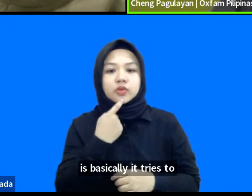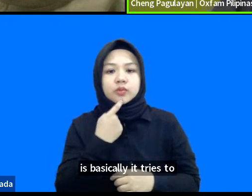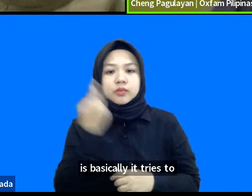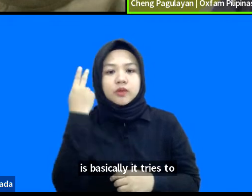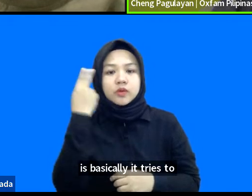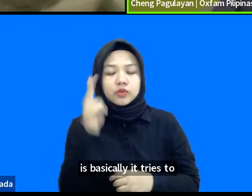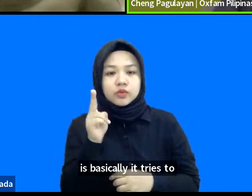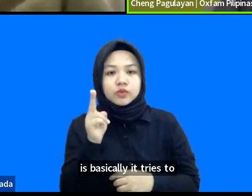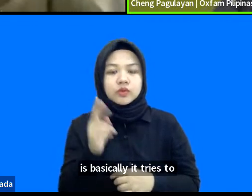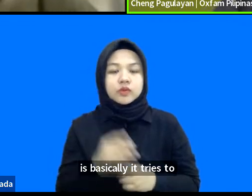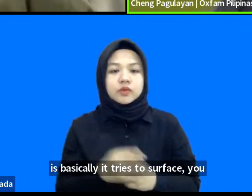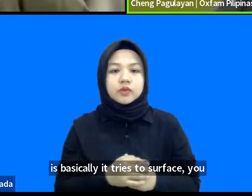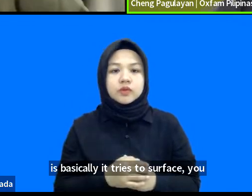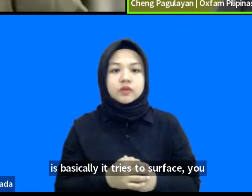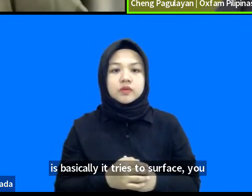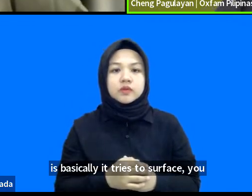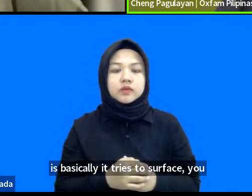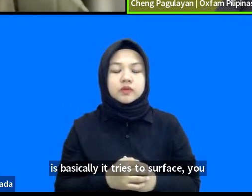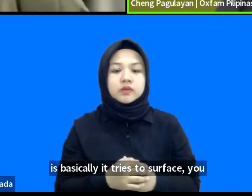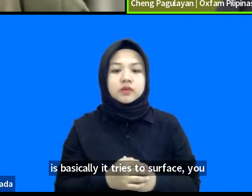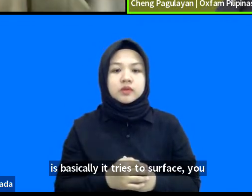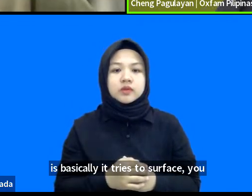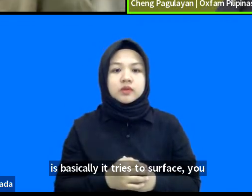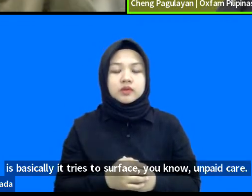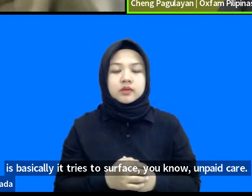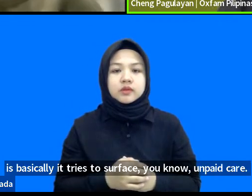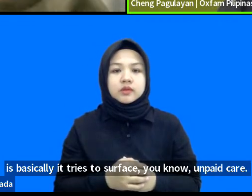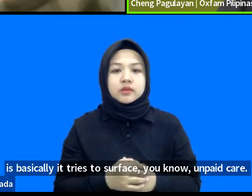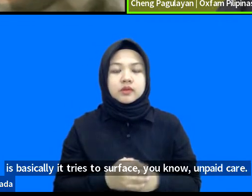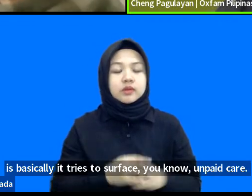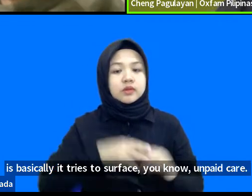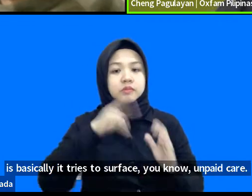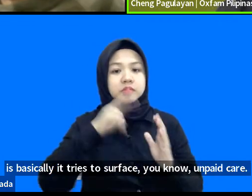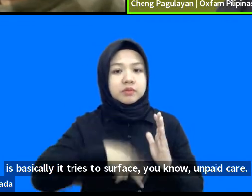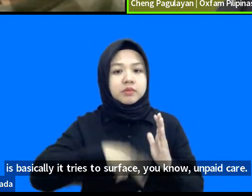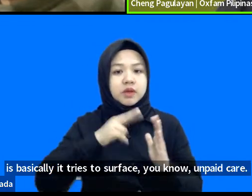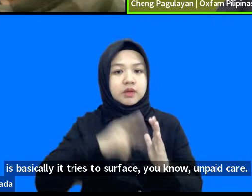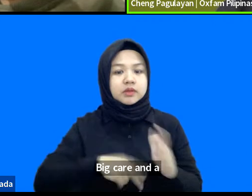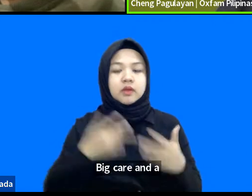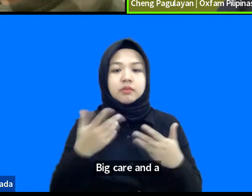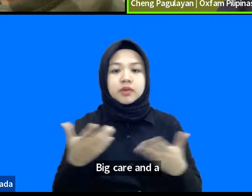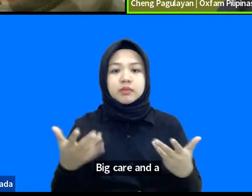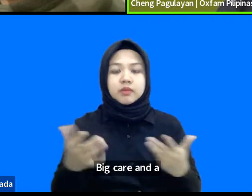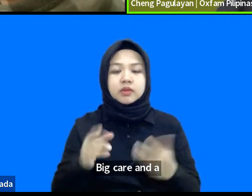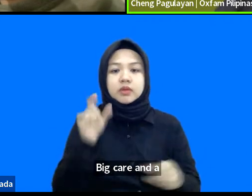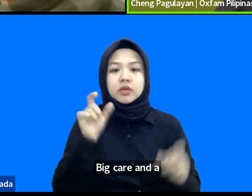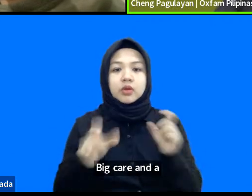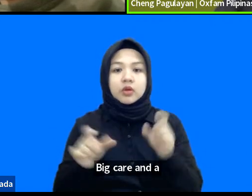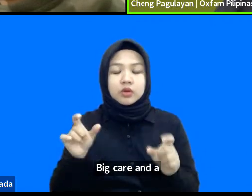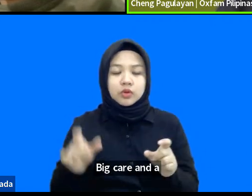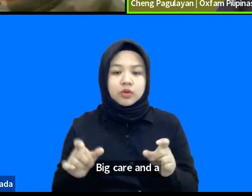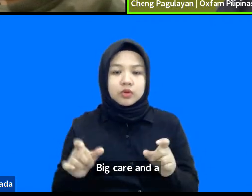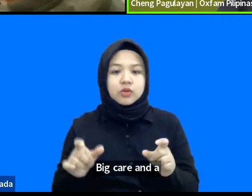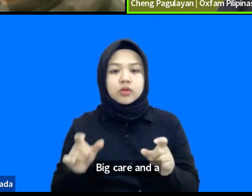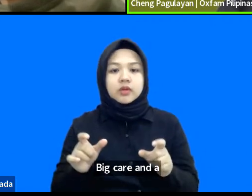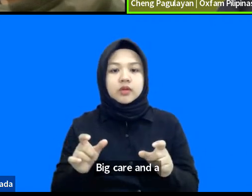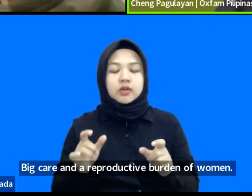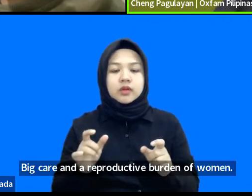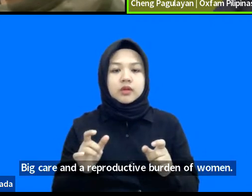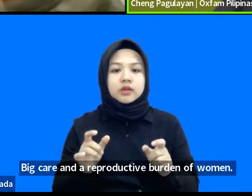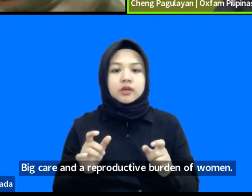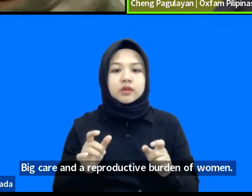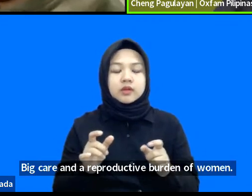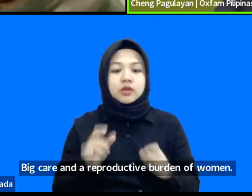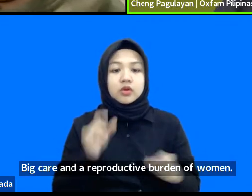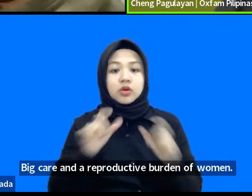surface, unpaid care and reproductive burden of women at the